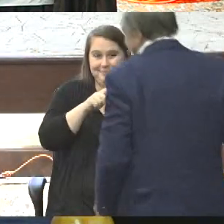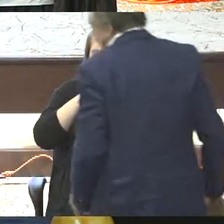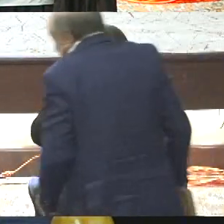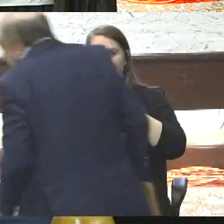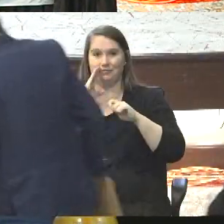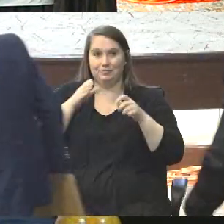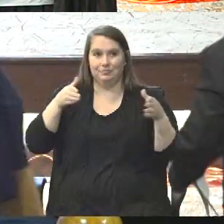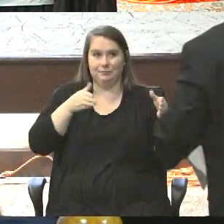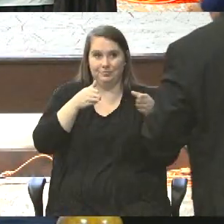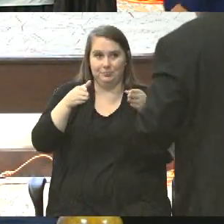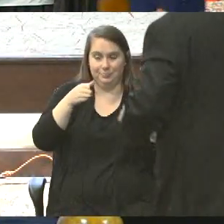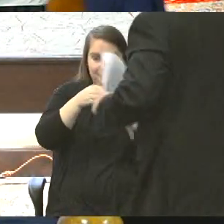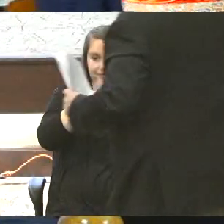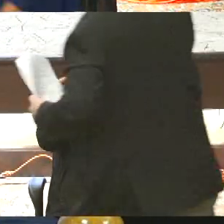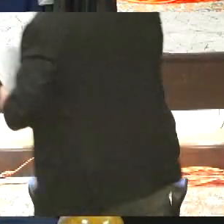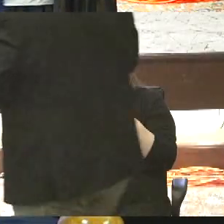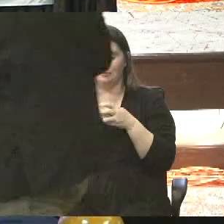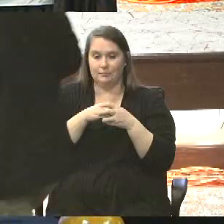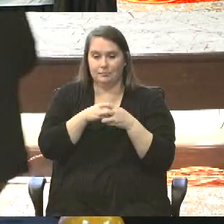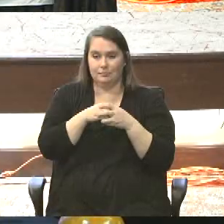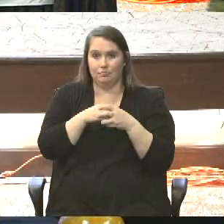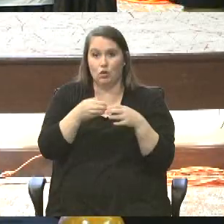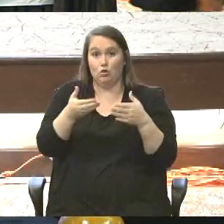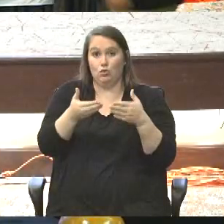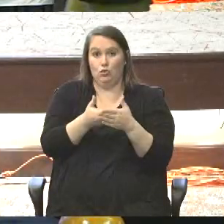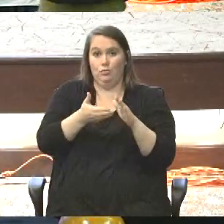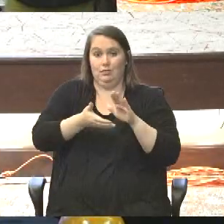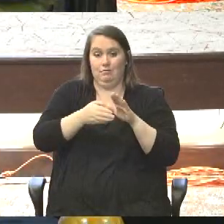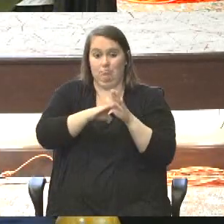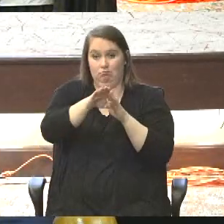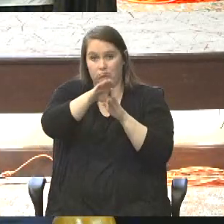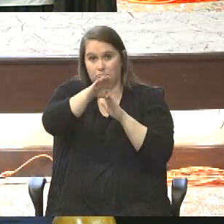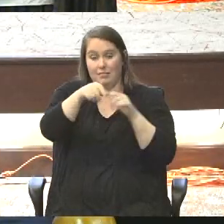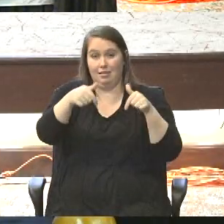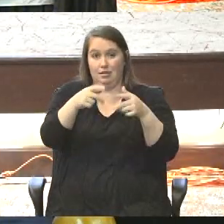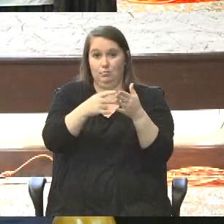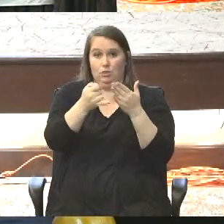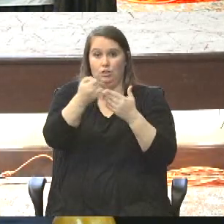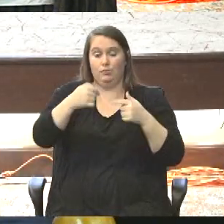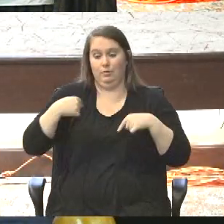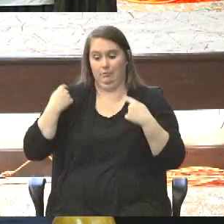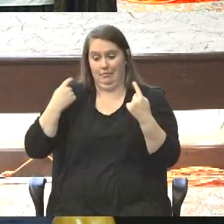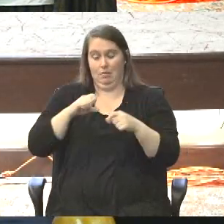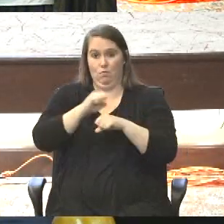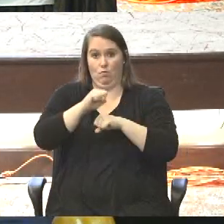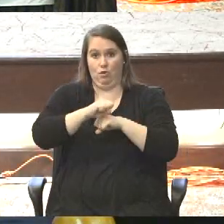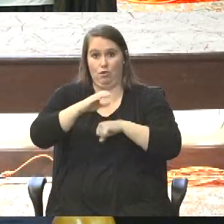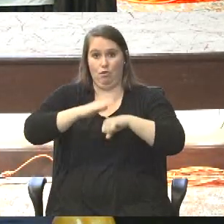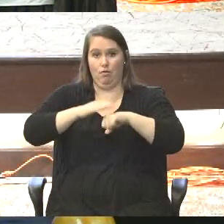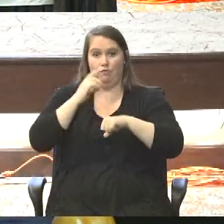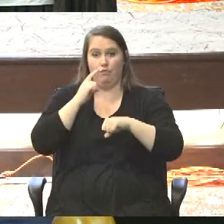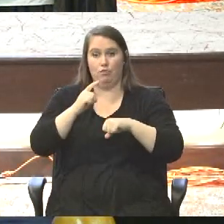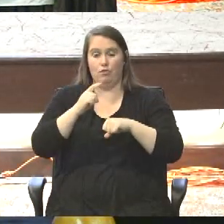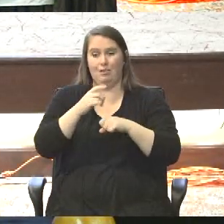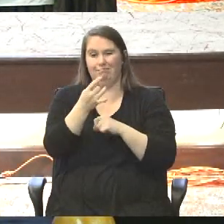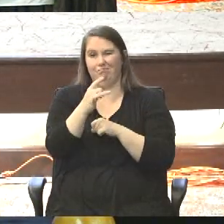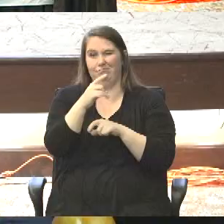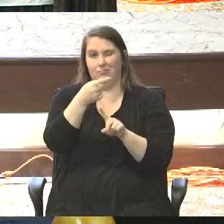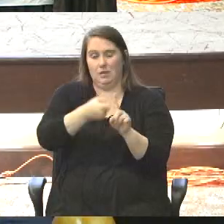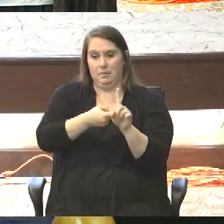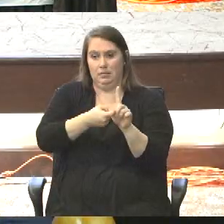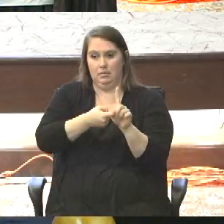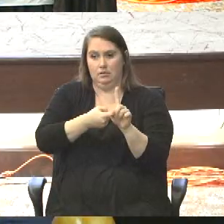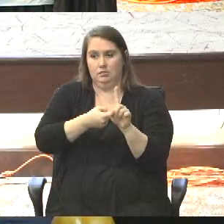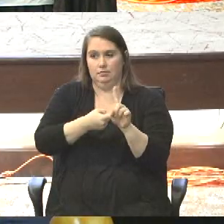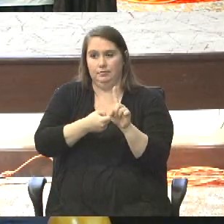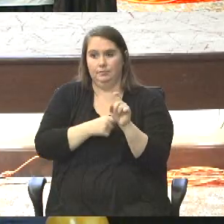stormwater design standards for new development. This is a project we've been working on for the better part of 18 months, 24